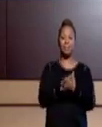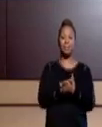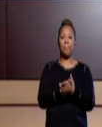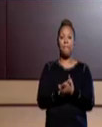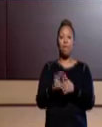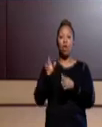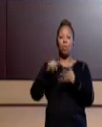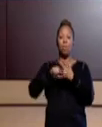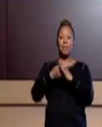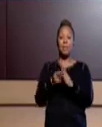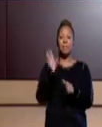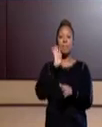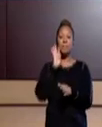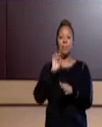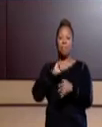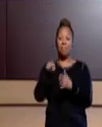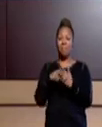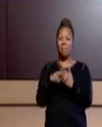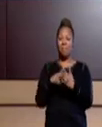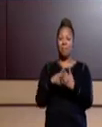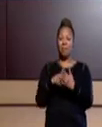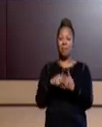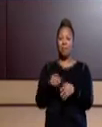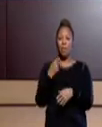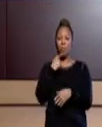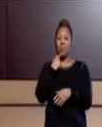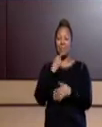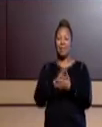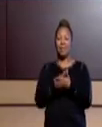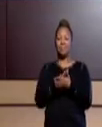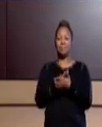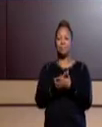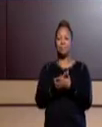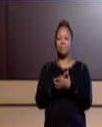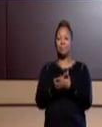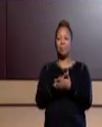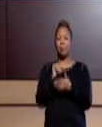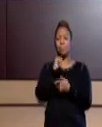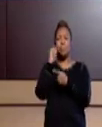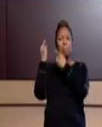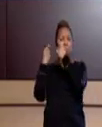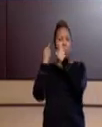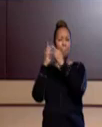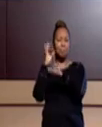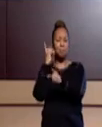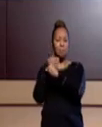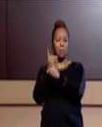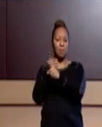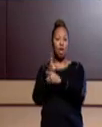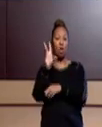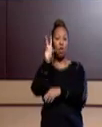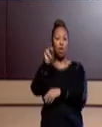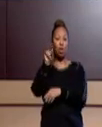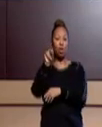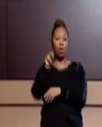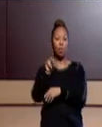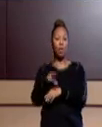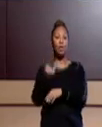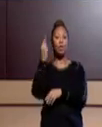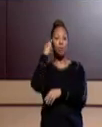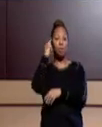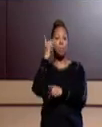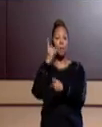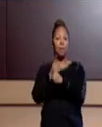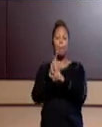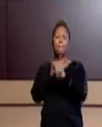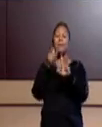die. We began to speak that, and then they came back and said, you know what? We are going to say that we didn't think about this correctly. No, you thought about it correctly,